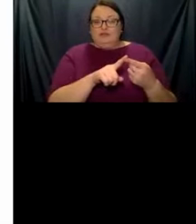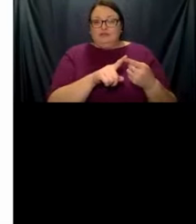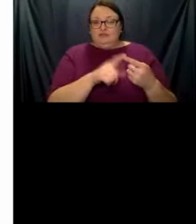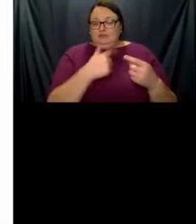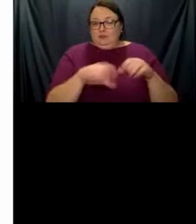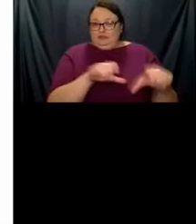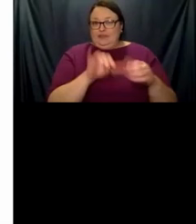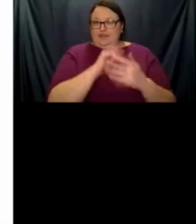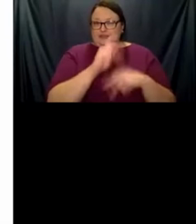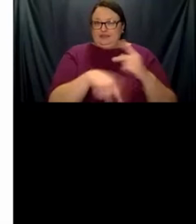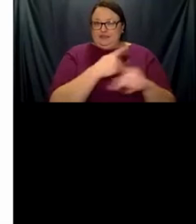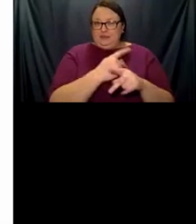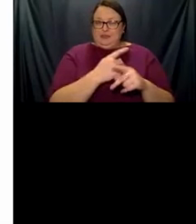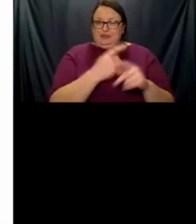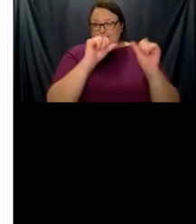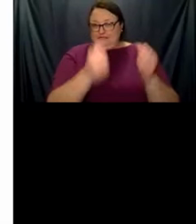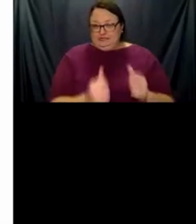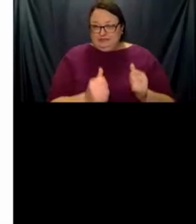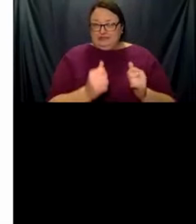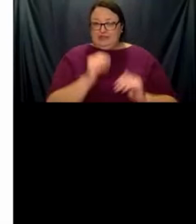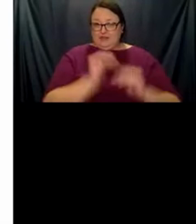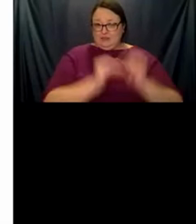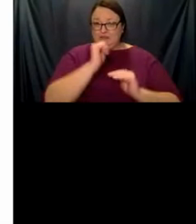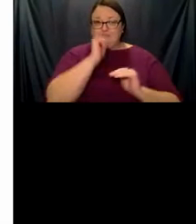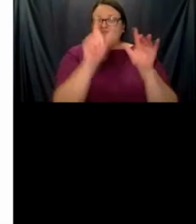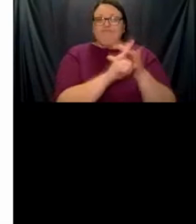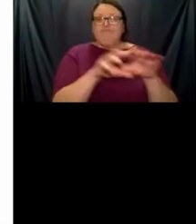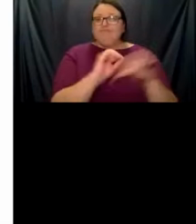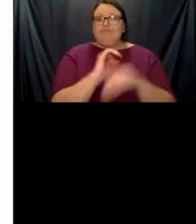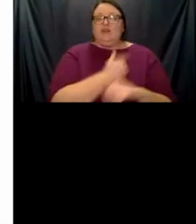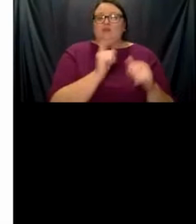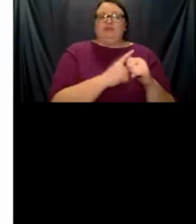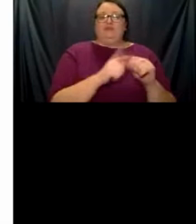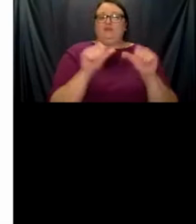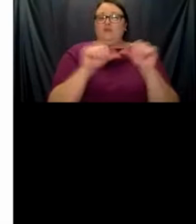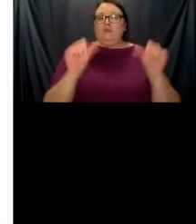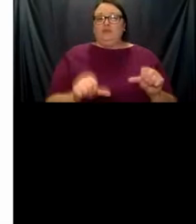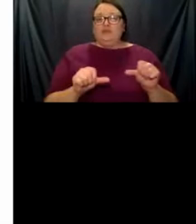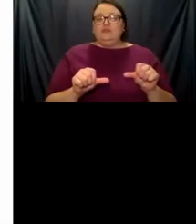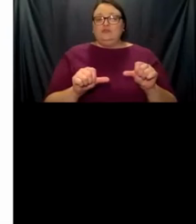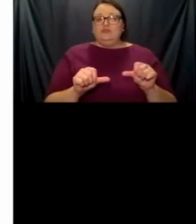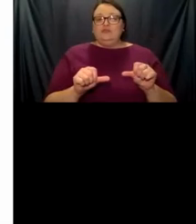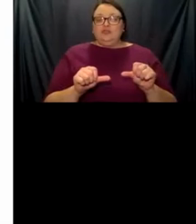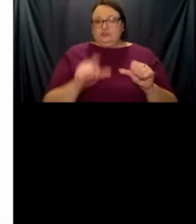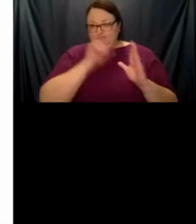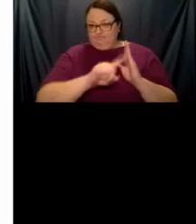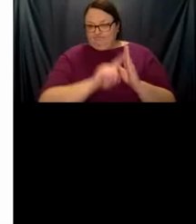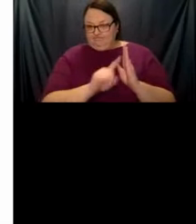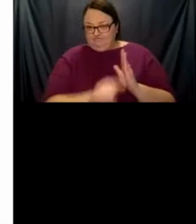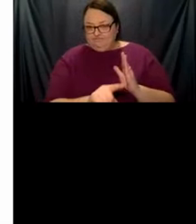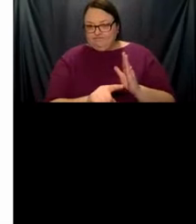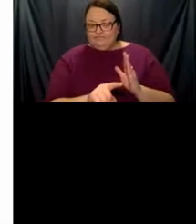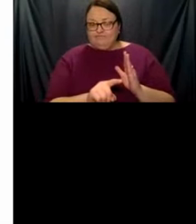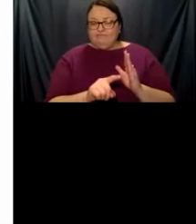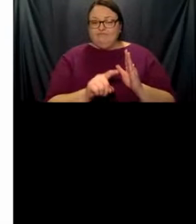of the building. Fue un did milagro que pudimos hacer esos arreglos architectural inspection porque and